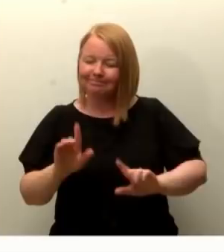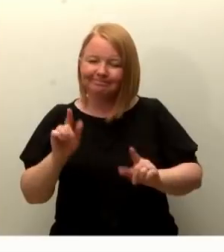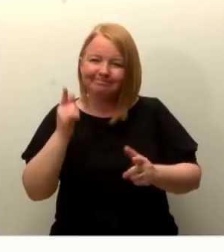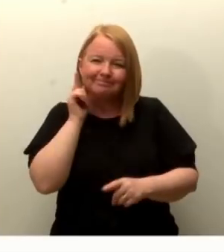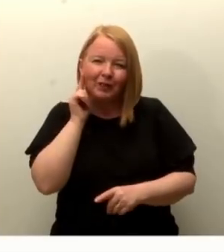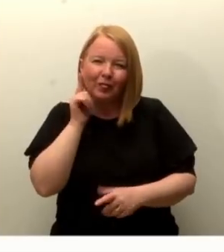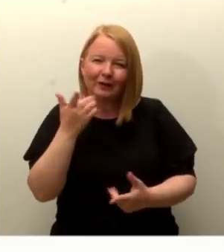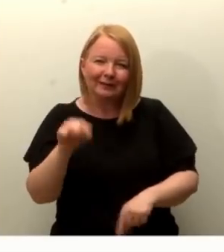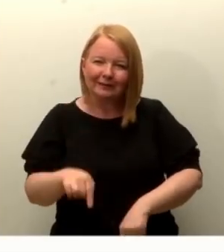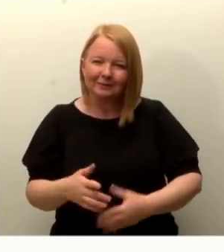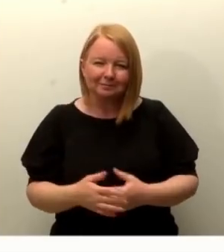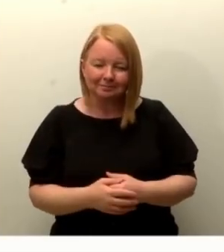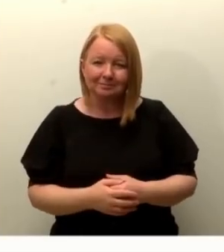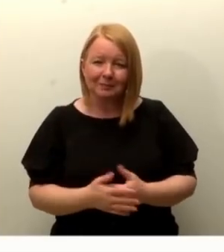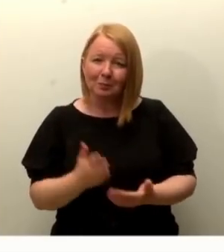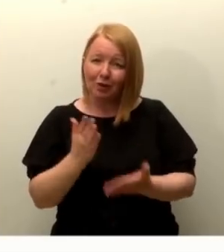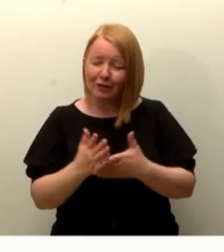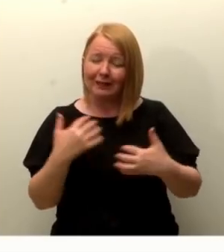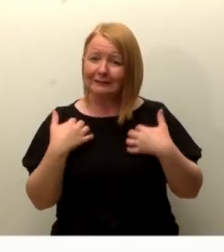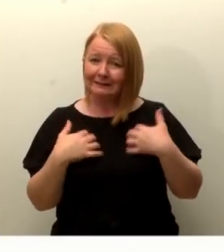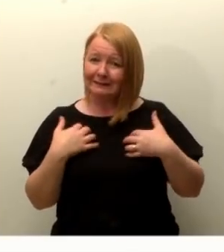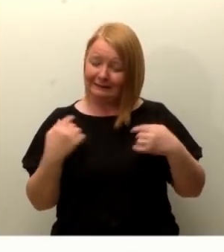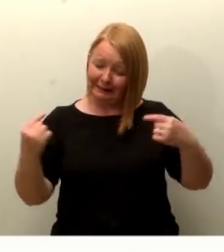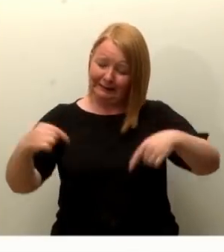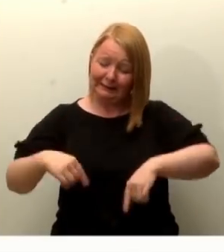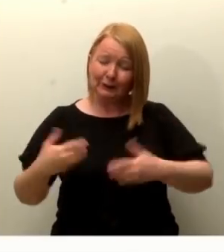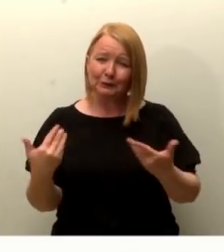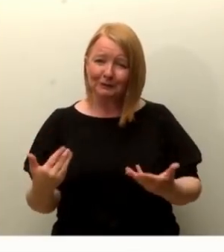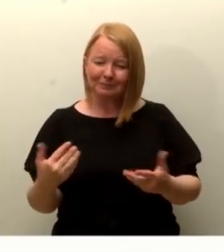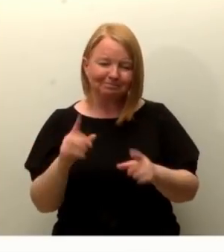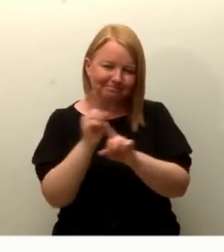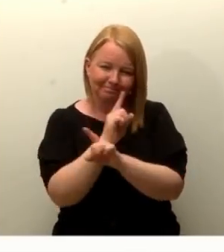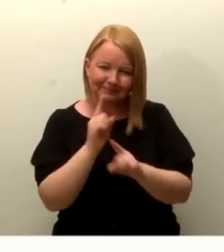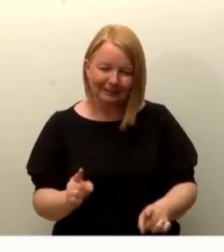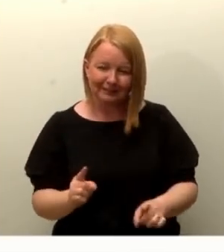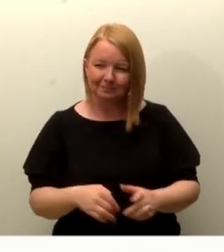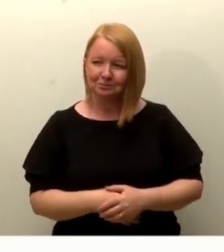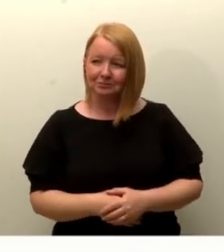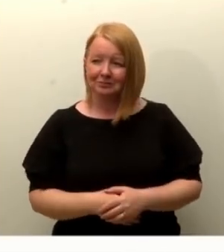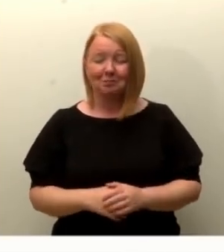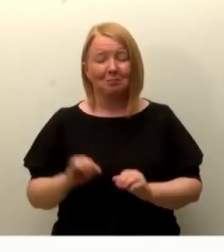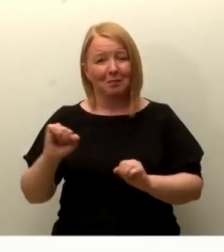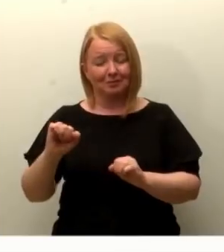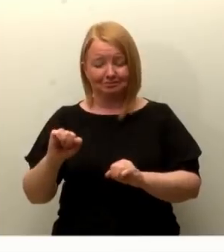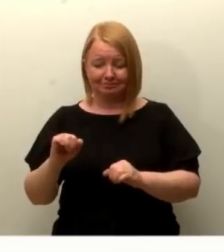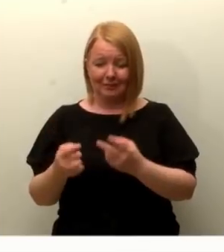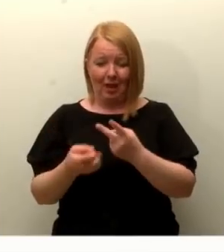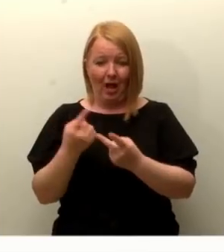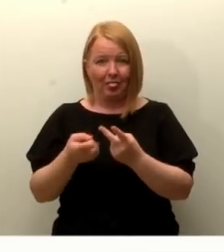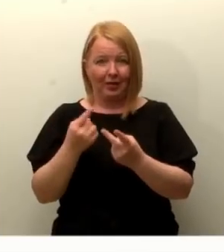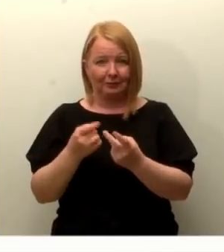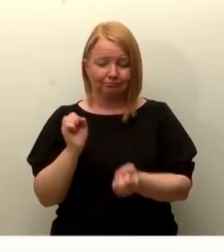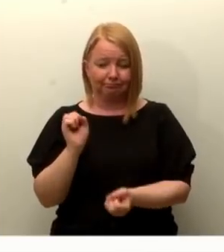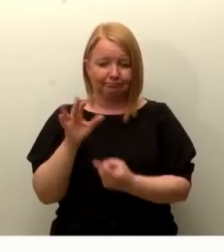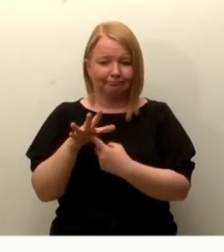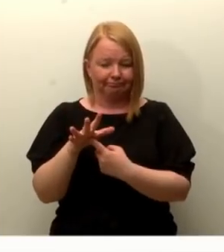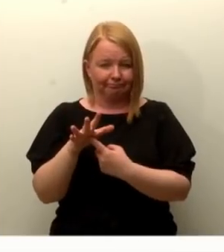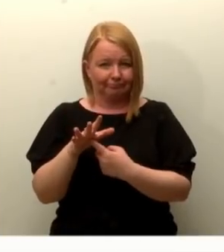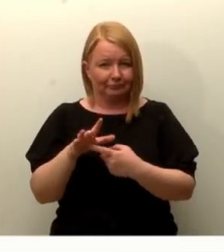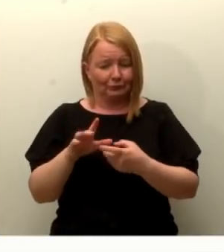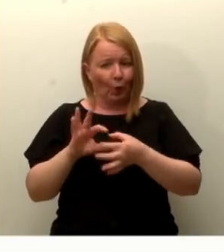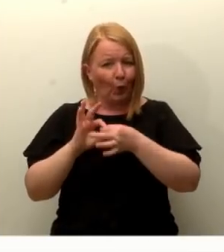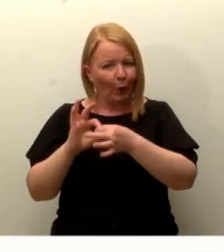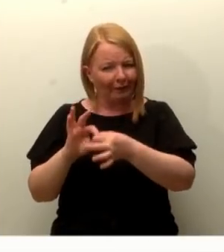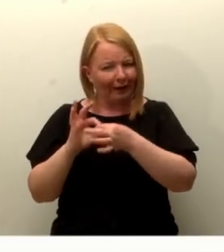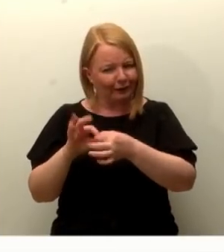very, very, very keen to be here today, as they are Parag's other main and eternal